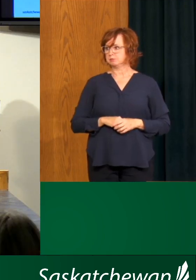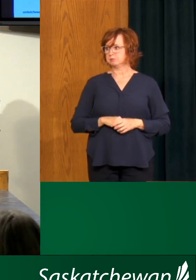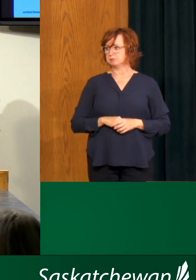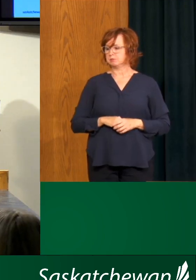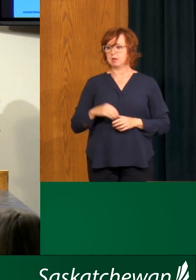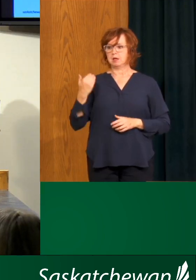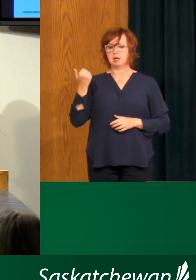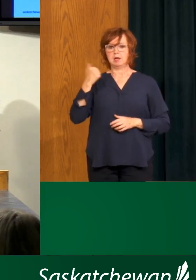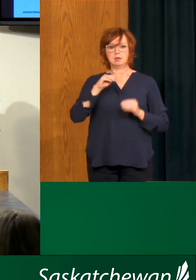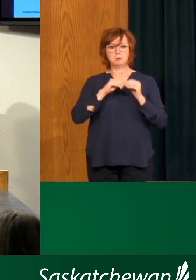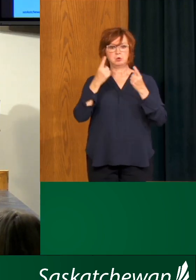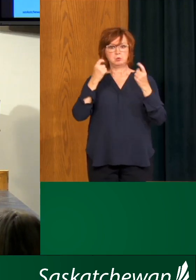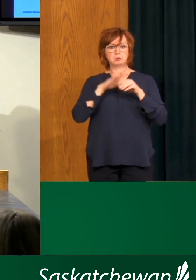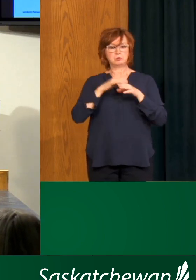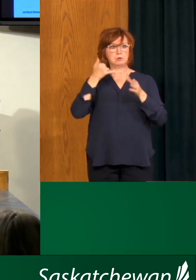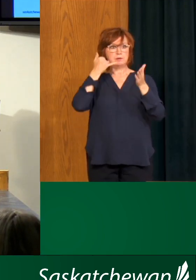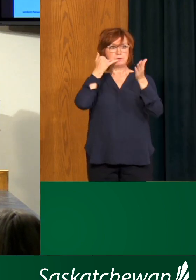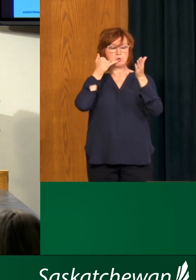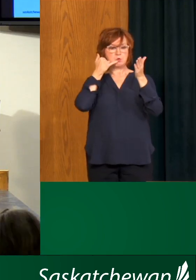Do we have any other questions on the line?